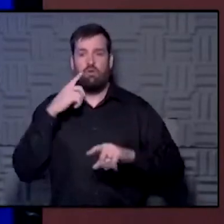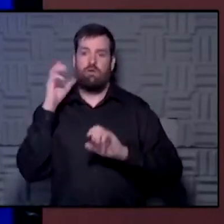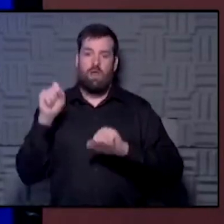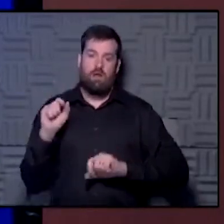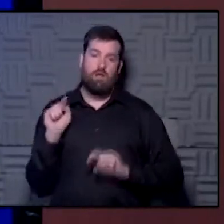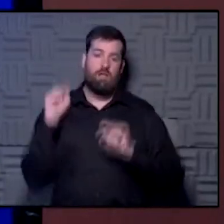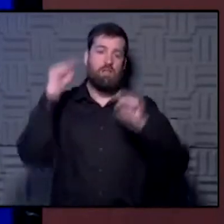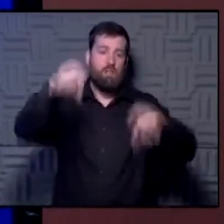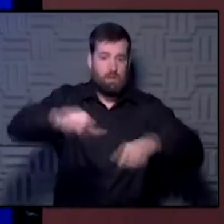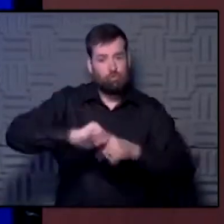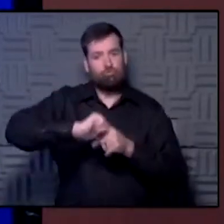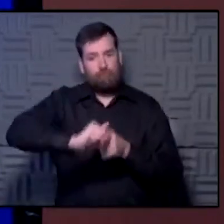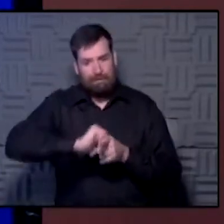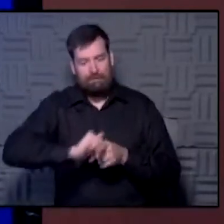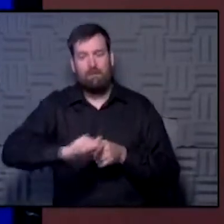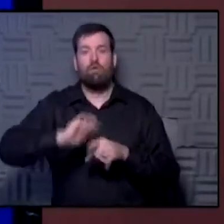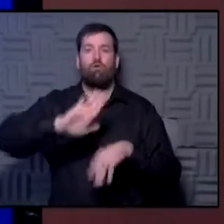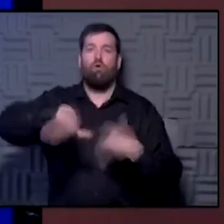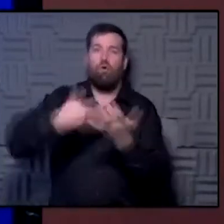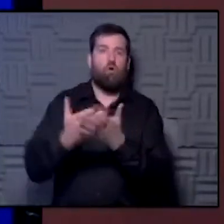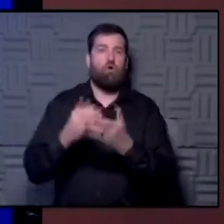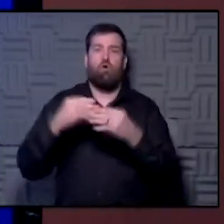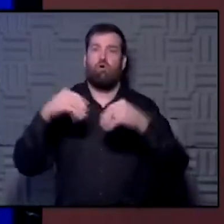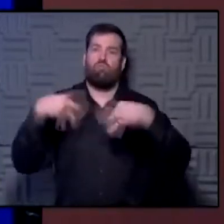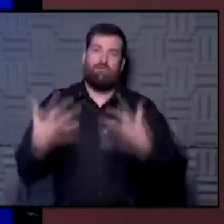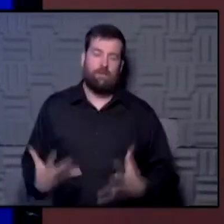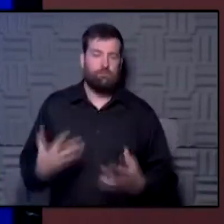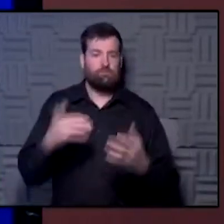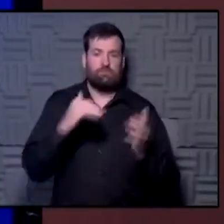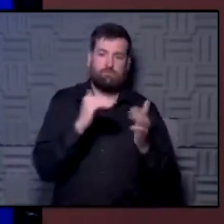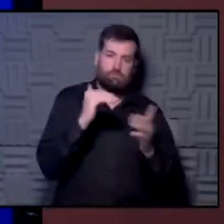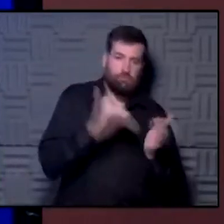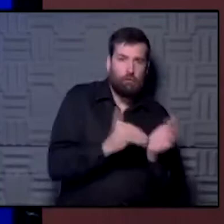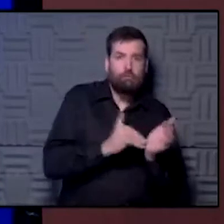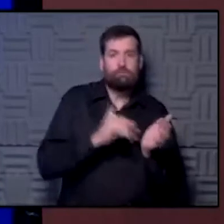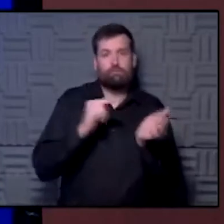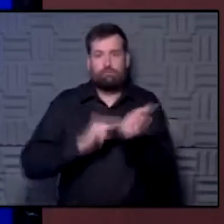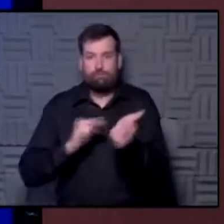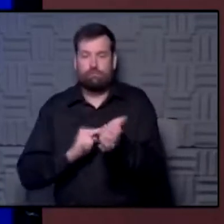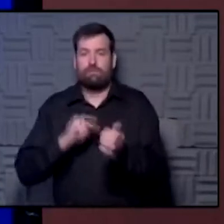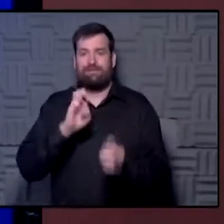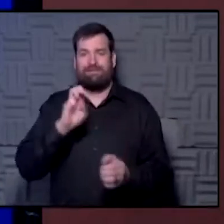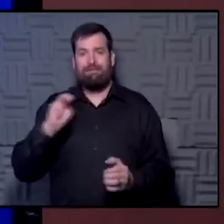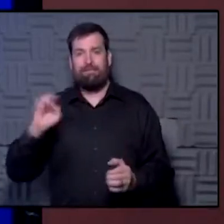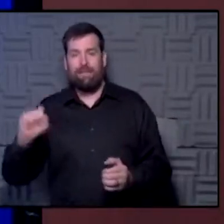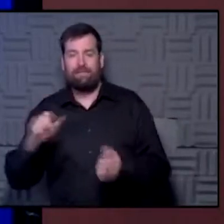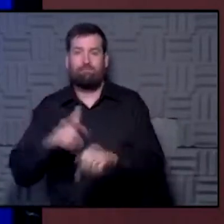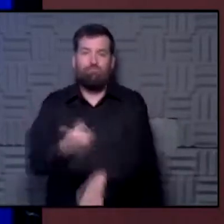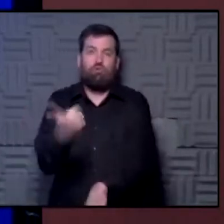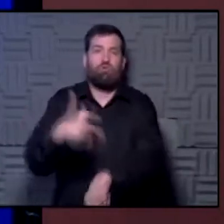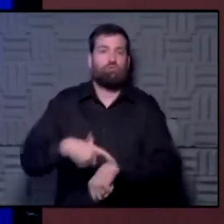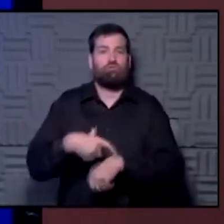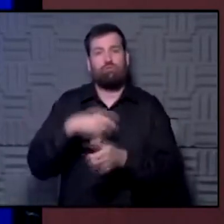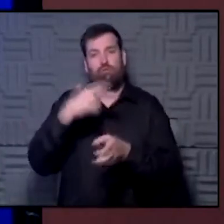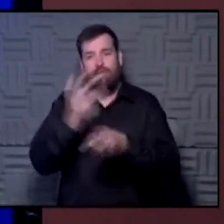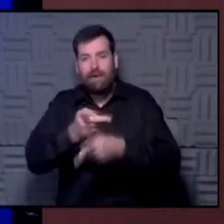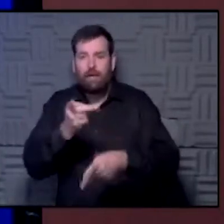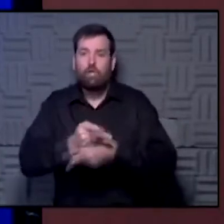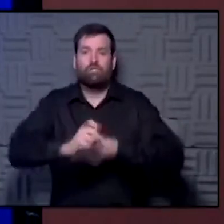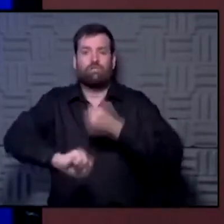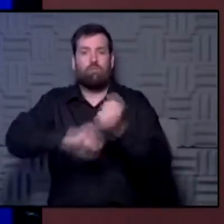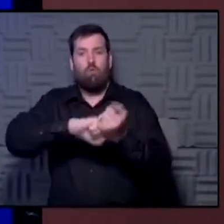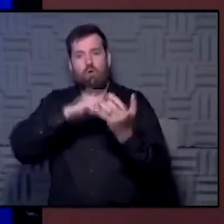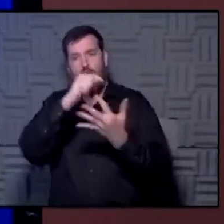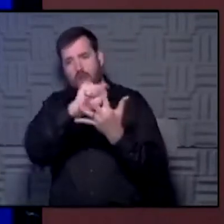camps is we're inviting all the providers at the local level, physicians, nurses, EMS, long-term care, all the support people, so